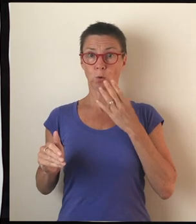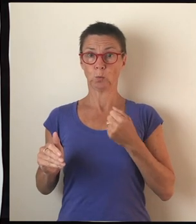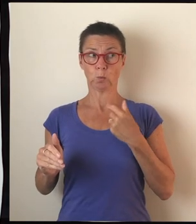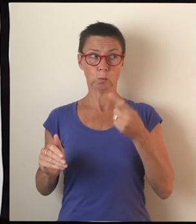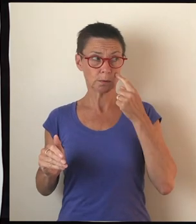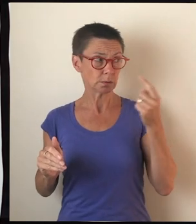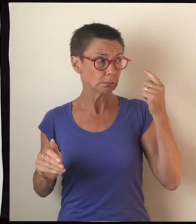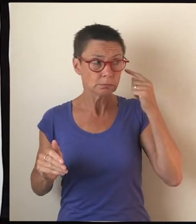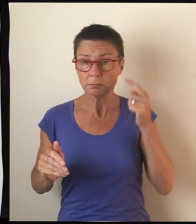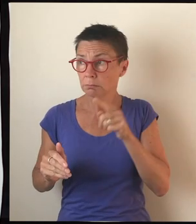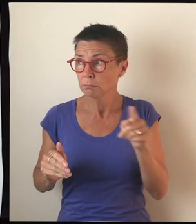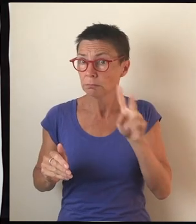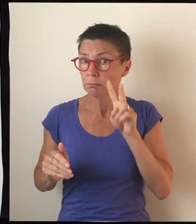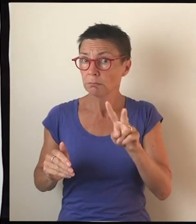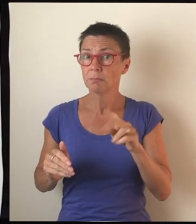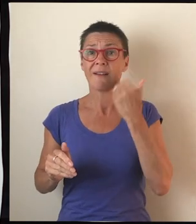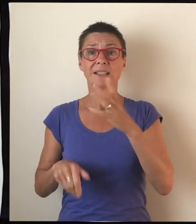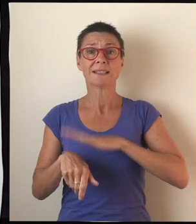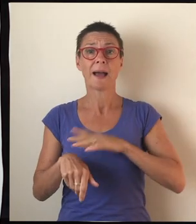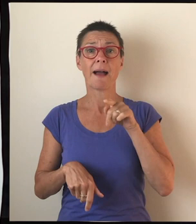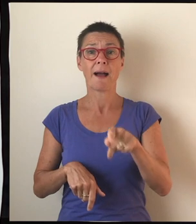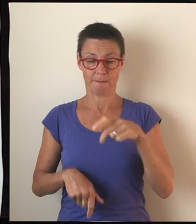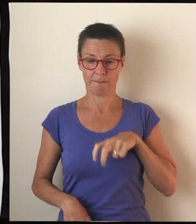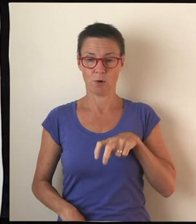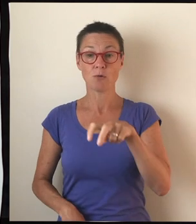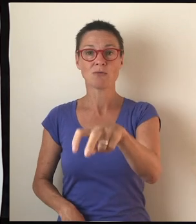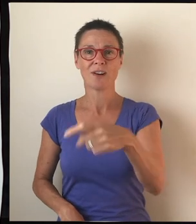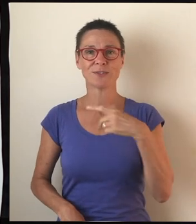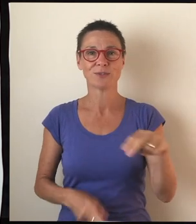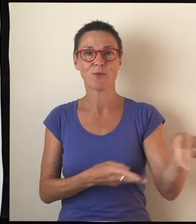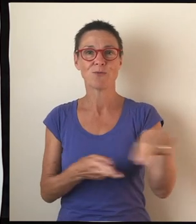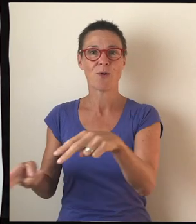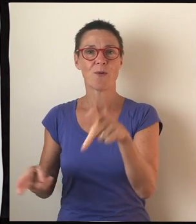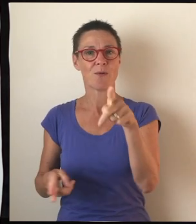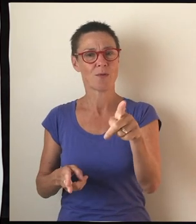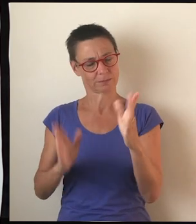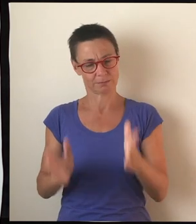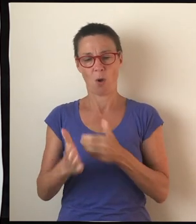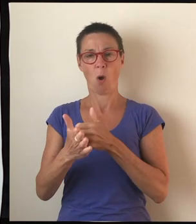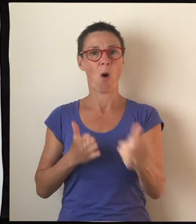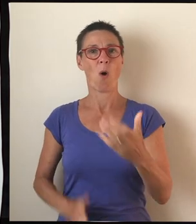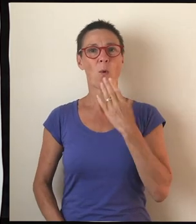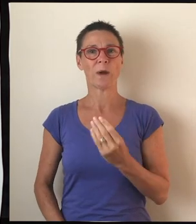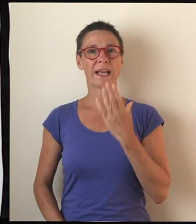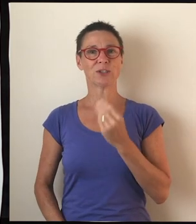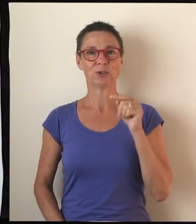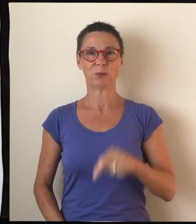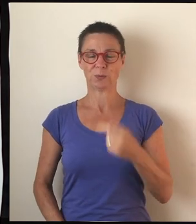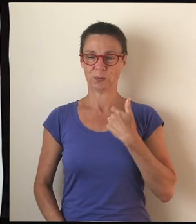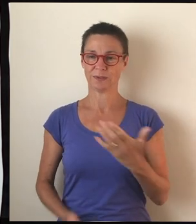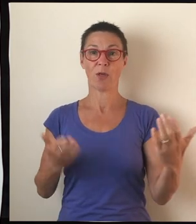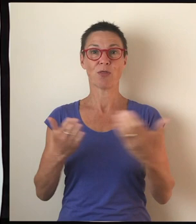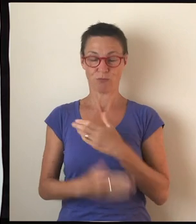your ears, brains and eyes. 'Cause every time you cross the road,